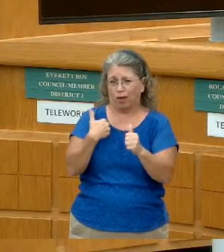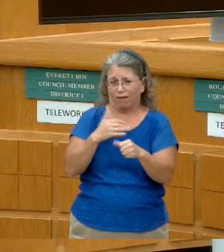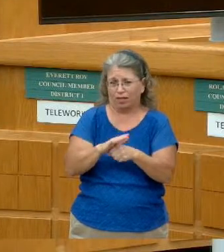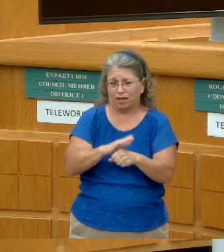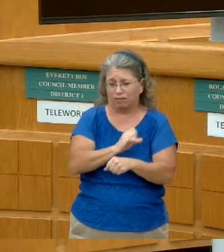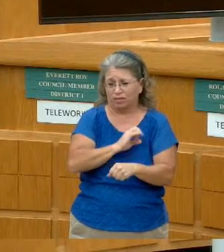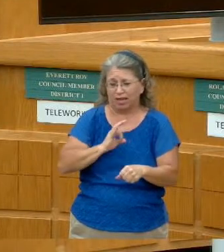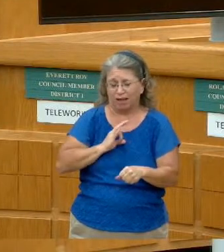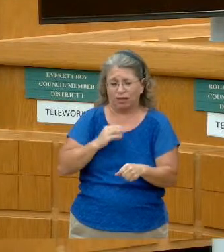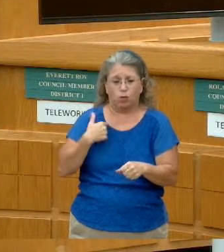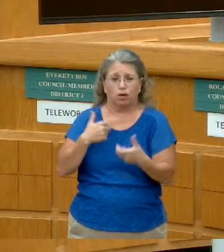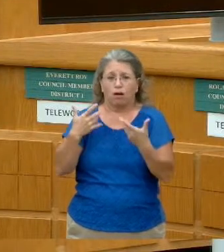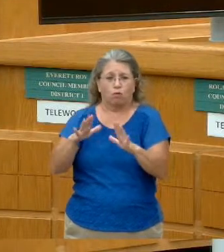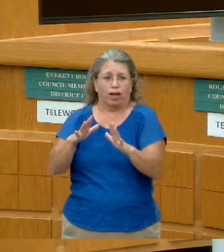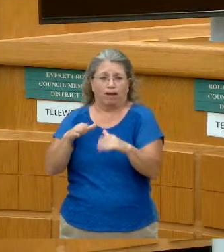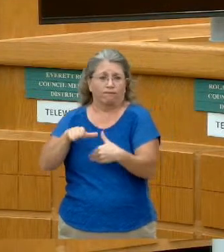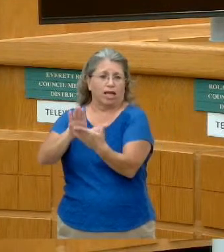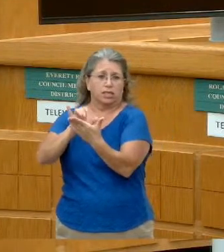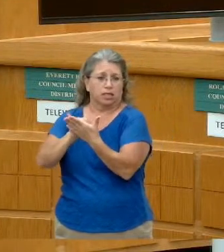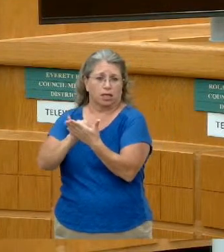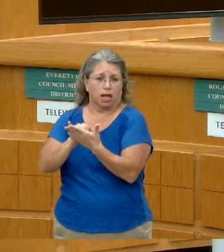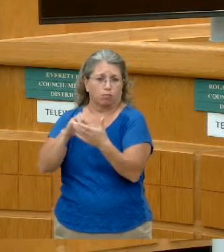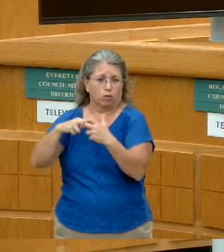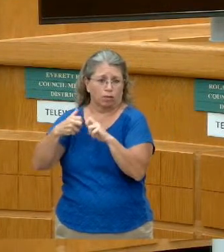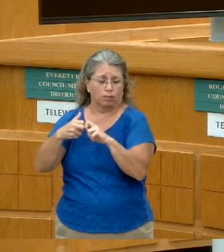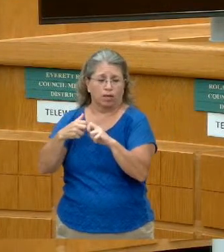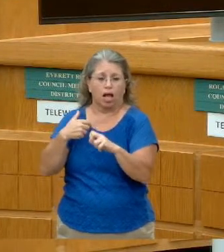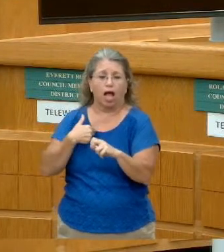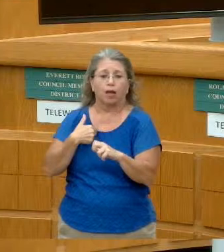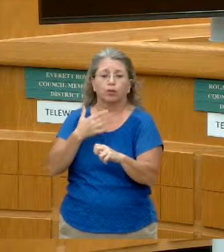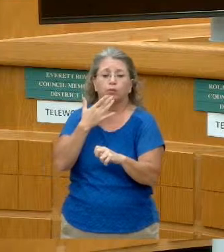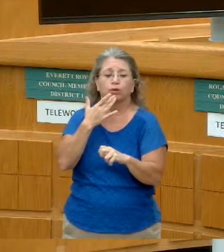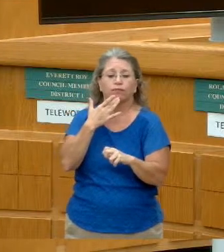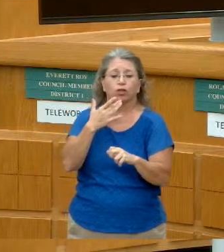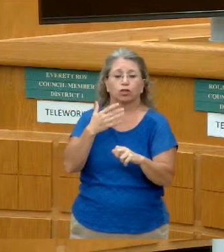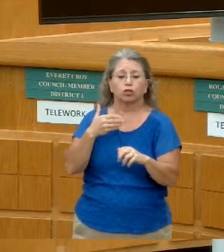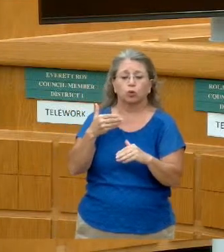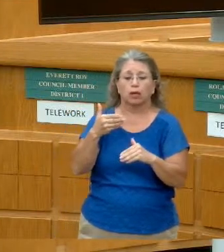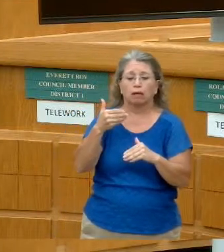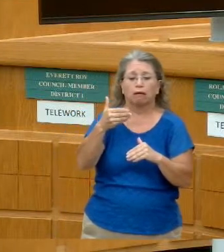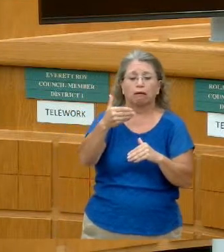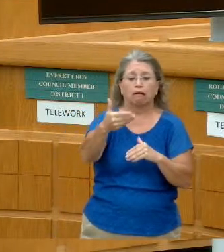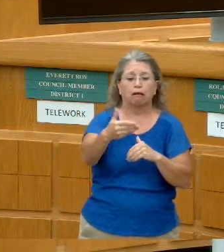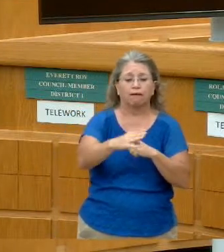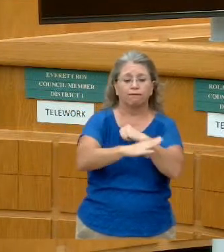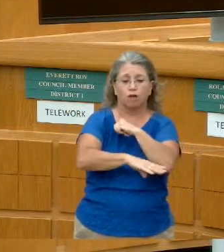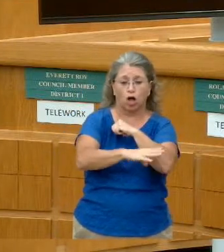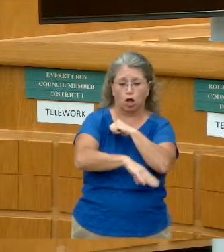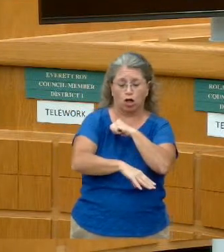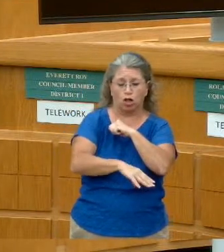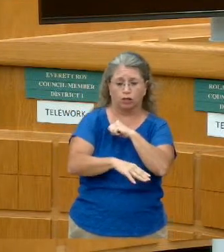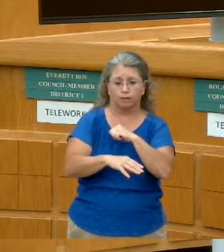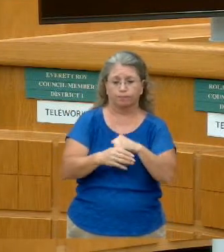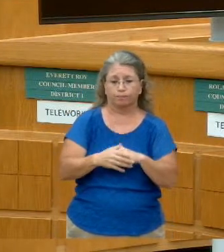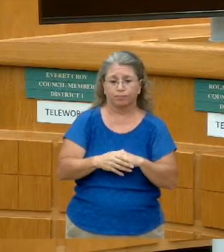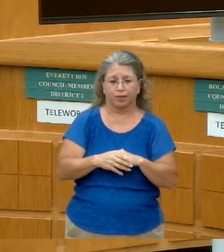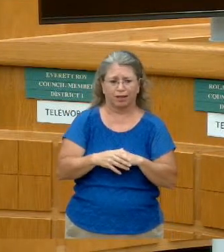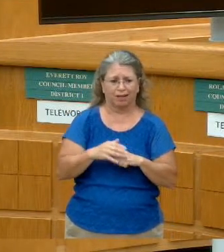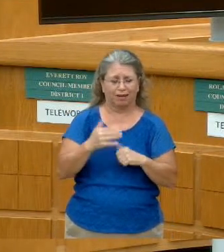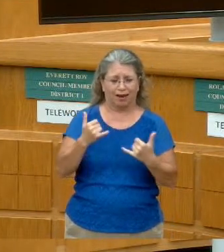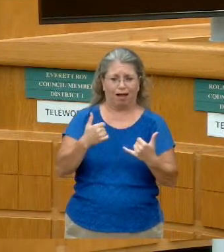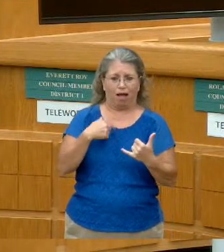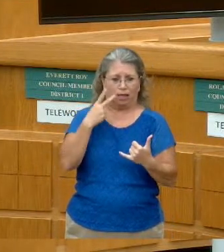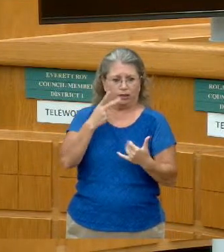day. I would rather come into the fall season knowing what I know now about what happened to us in 2